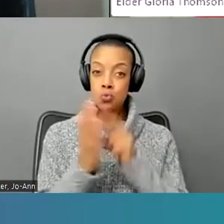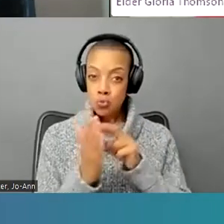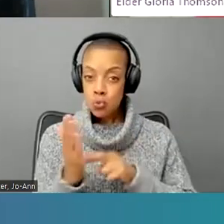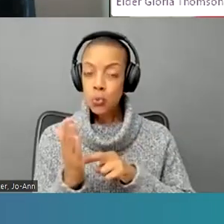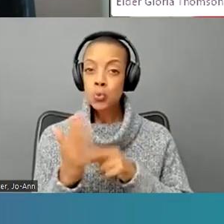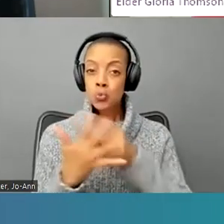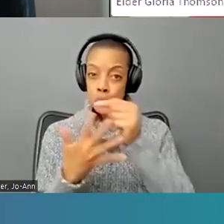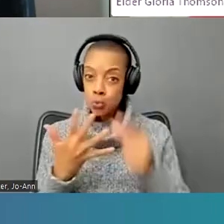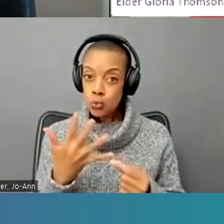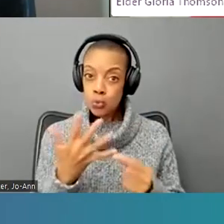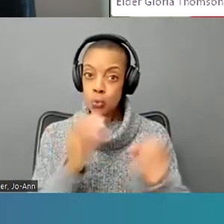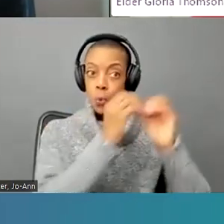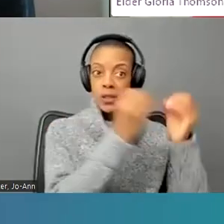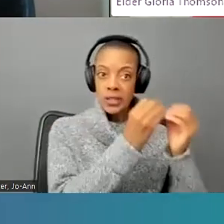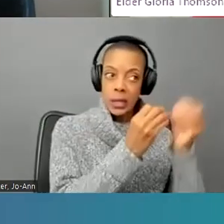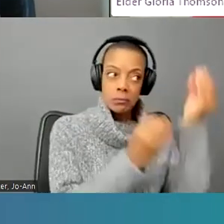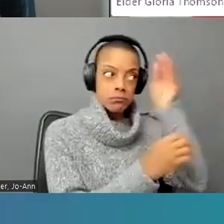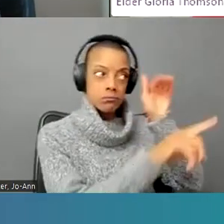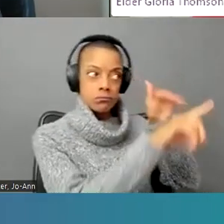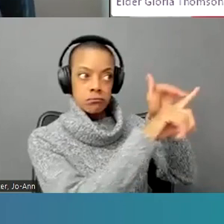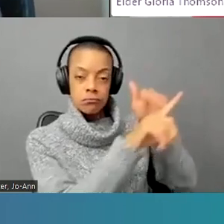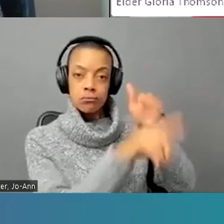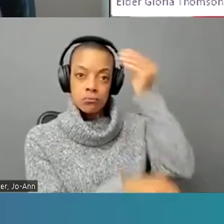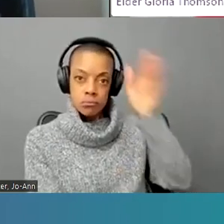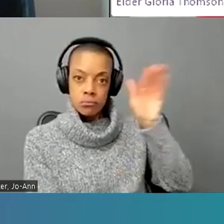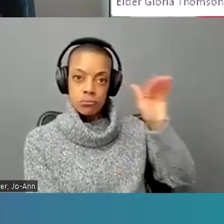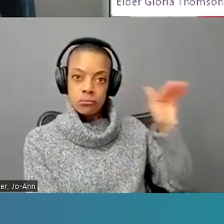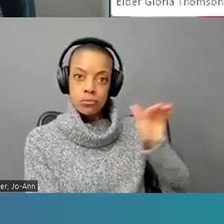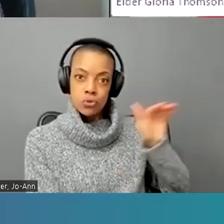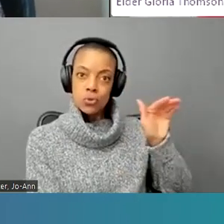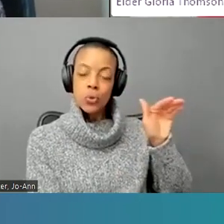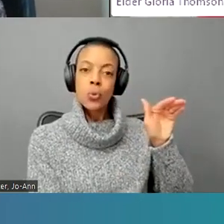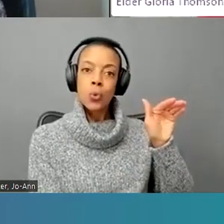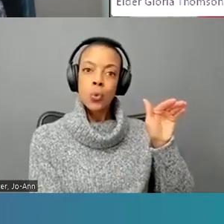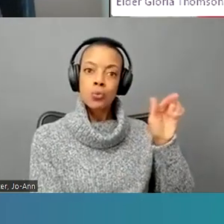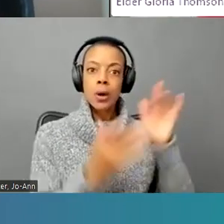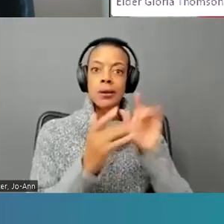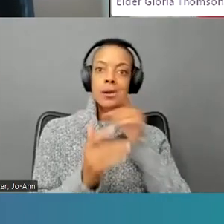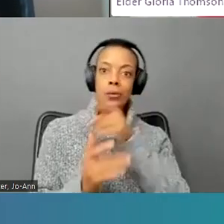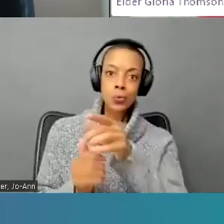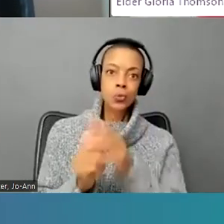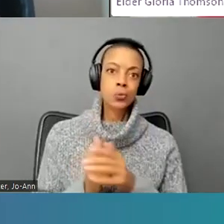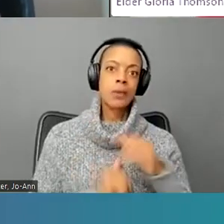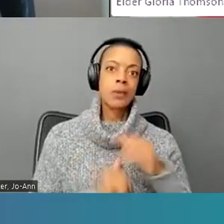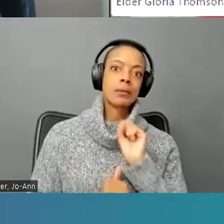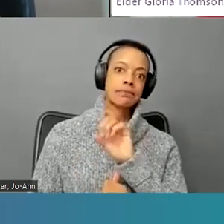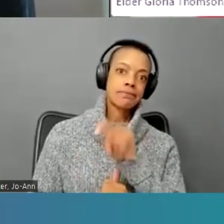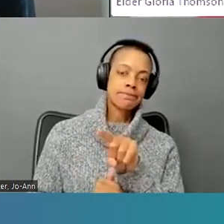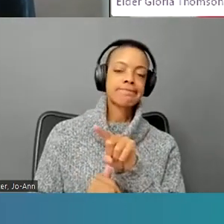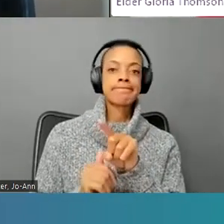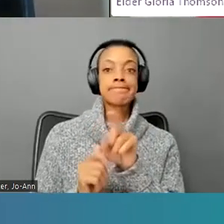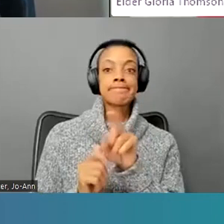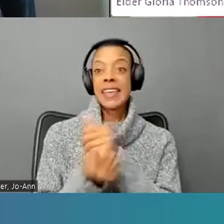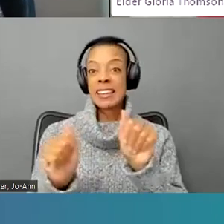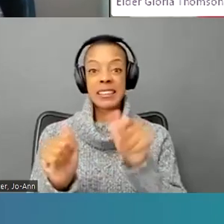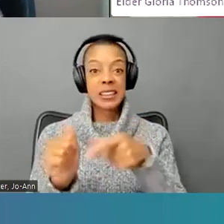about? Or is there anything that we haven't, that I, you know, obviously I've asked you some questions, but is there anything that you want to